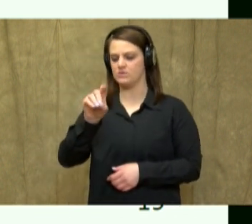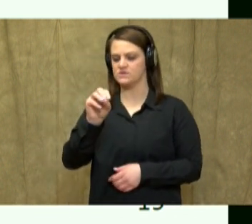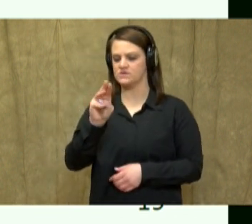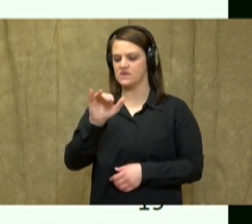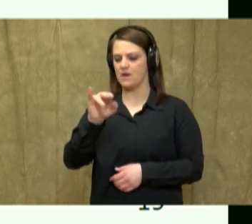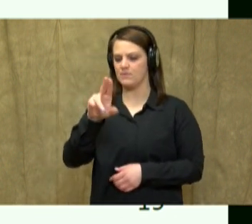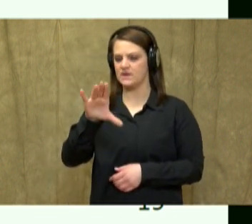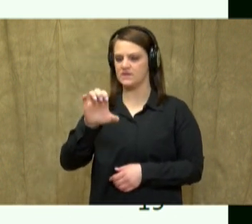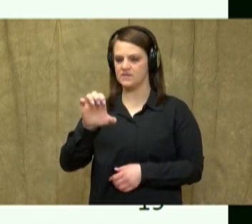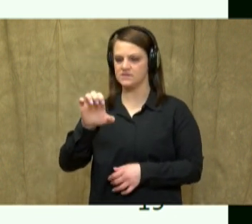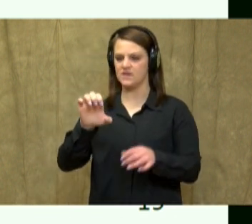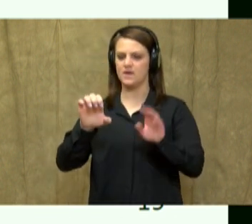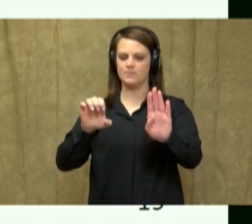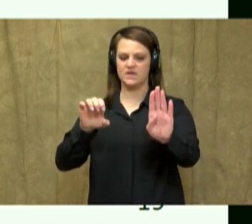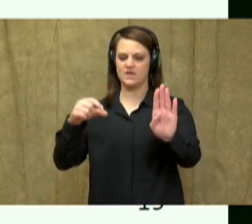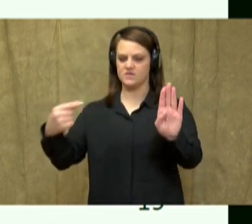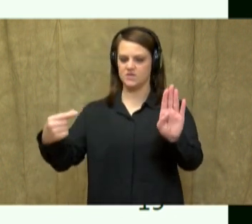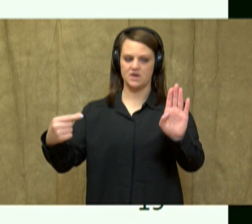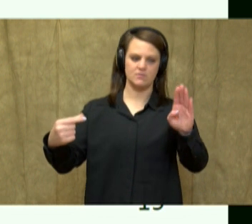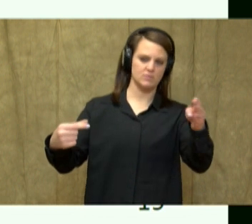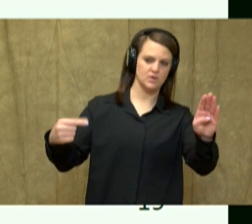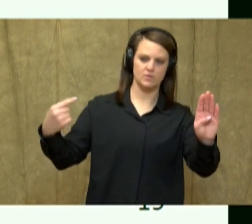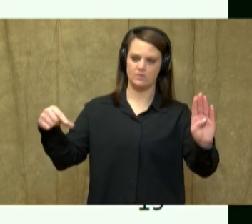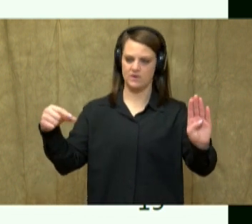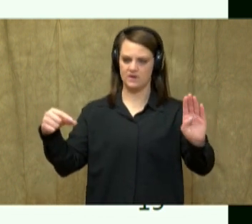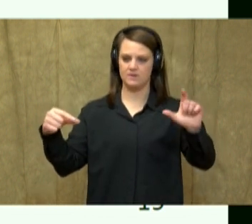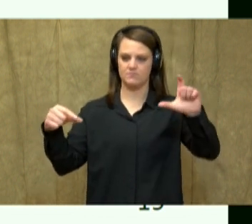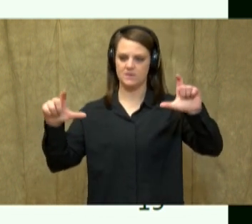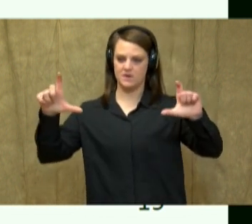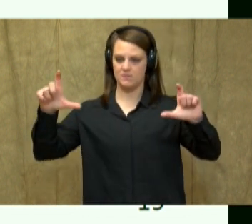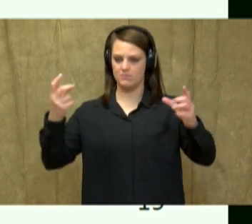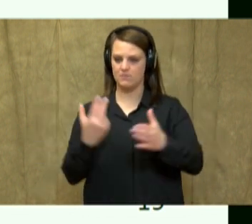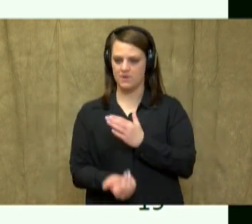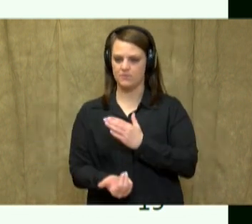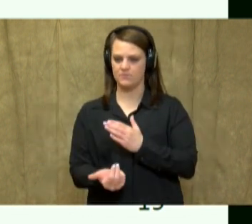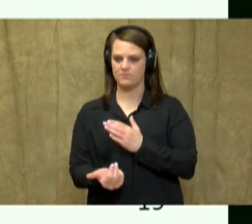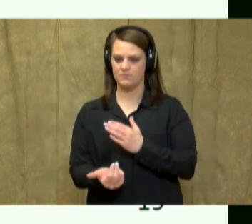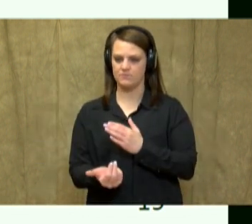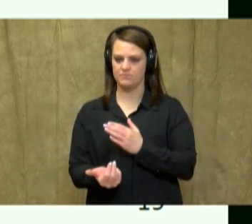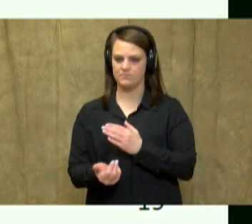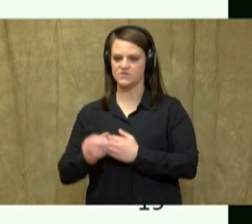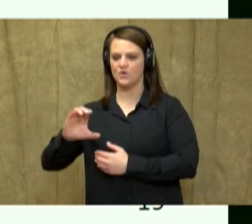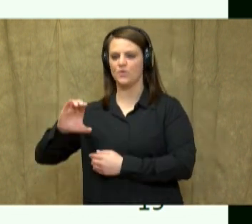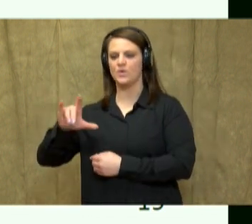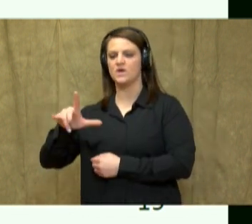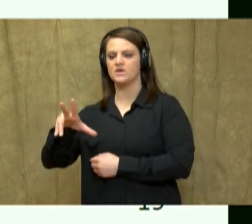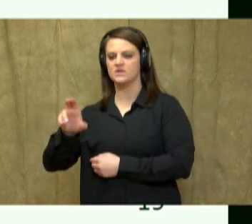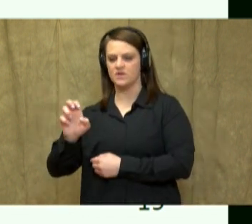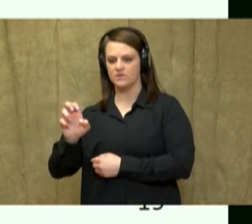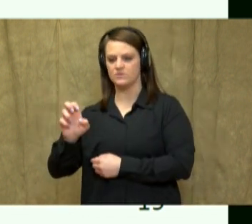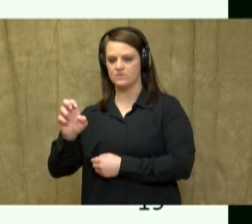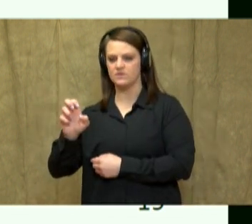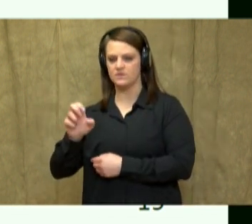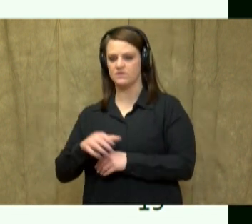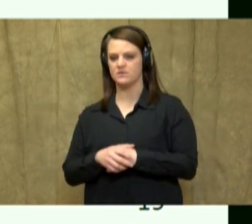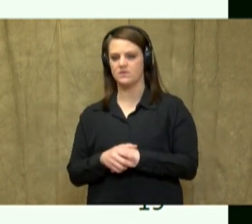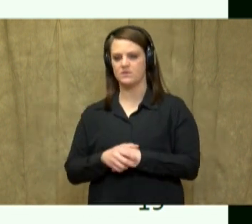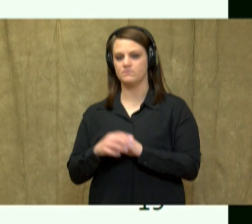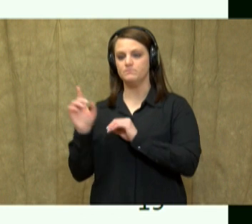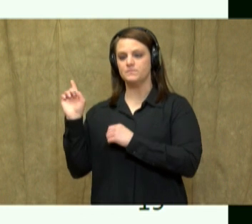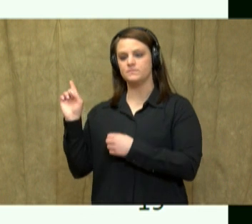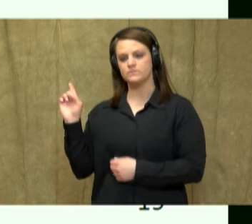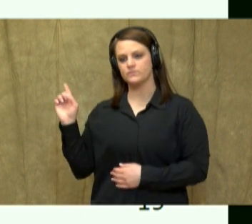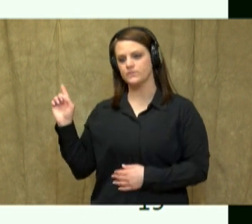problem. Blue is B and G is green, and they're both capital. That is your clue. Show a cross between two mer people